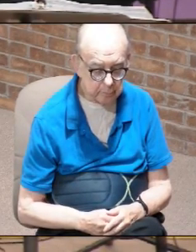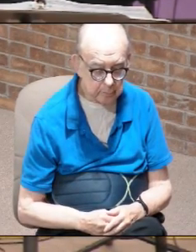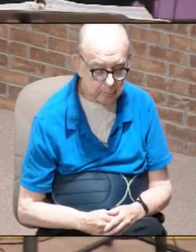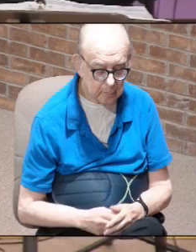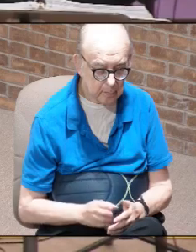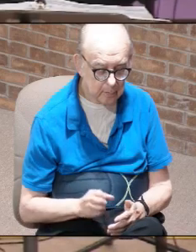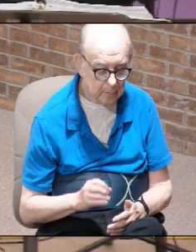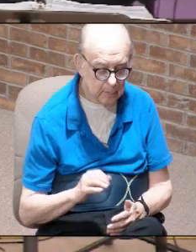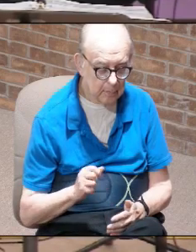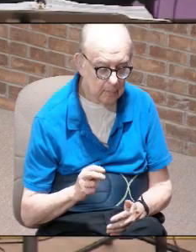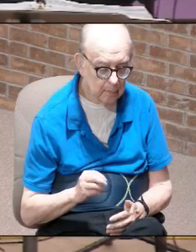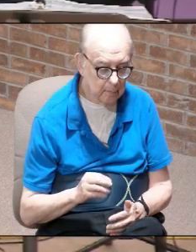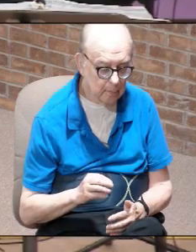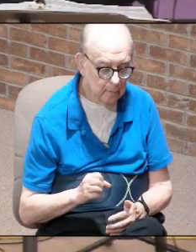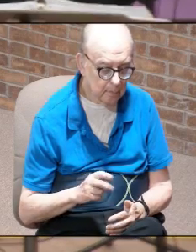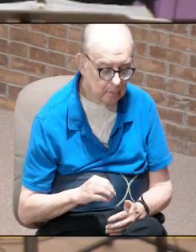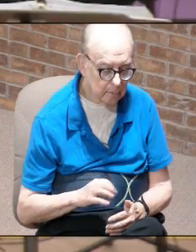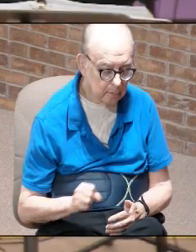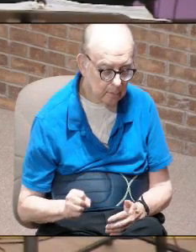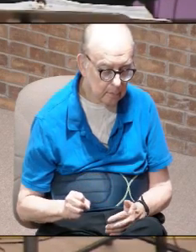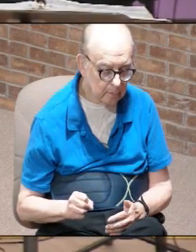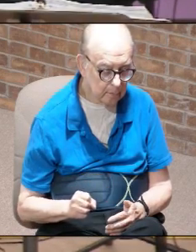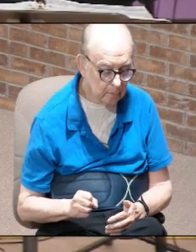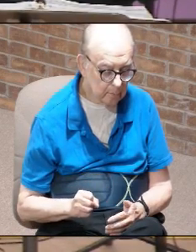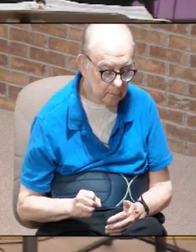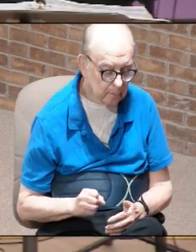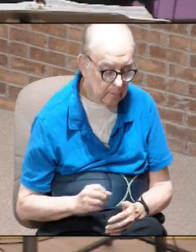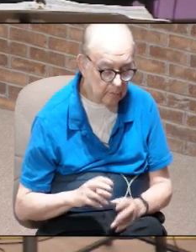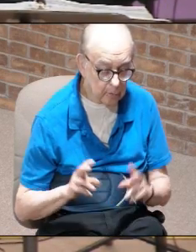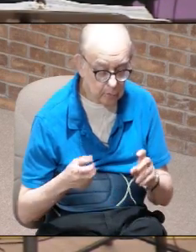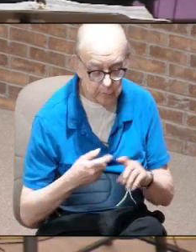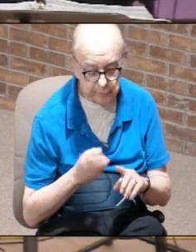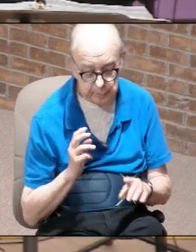Samuel Johnson, got another quote from him.